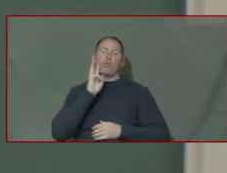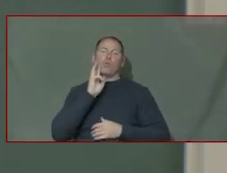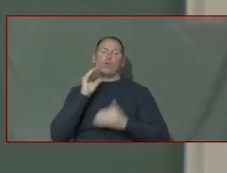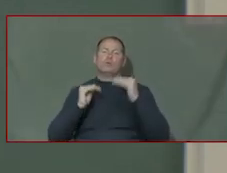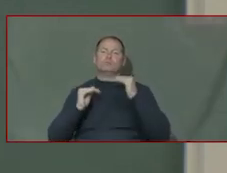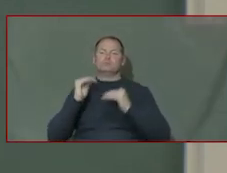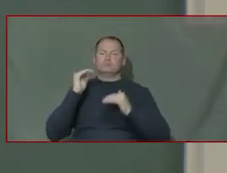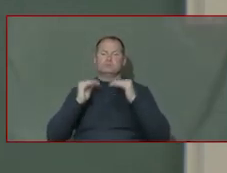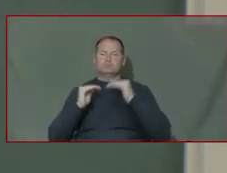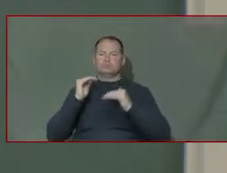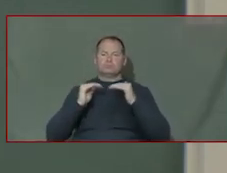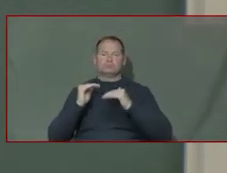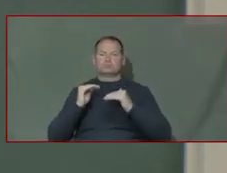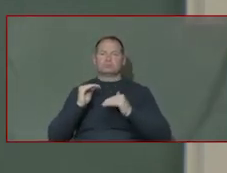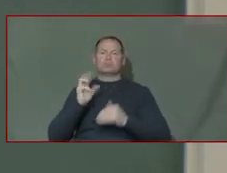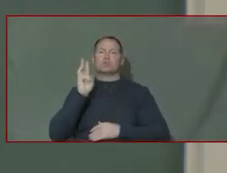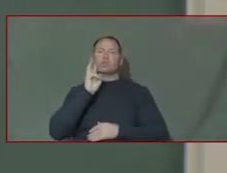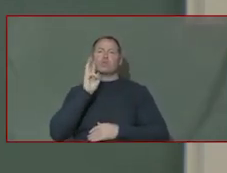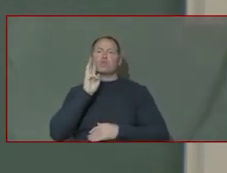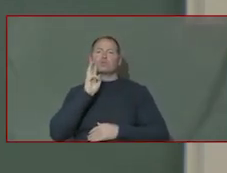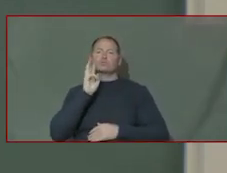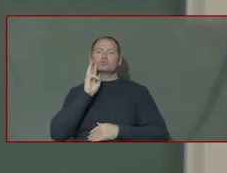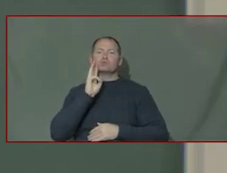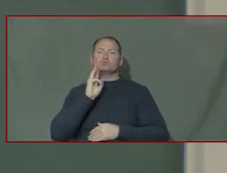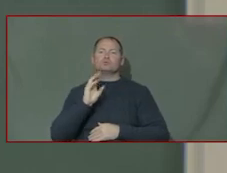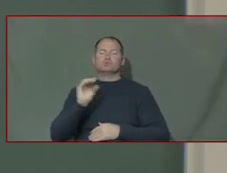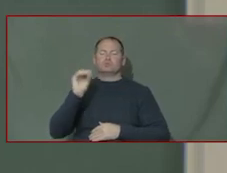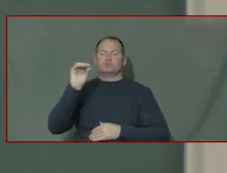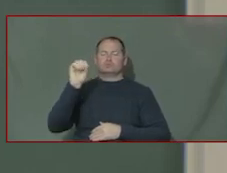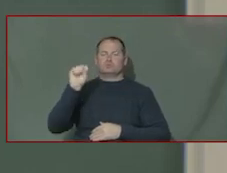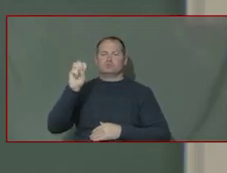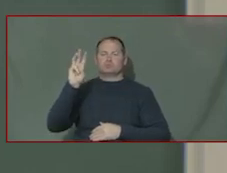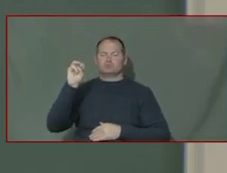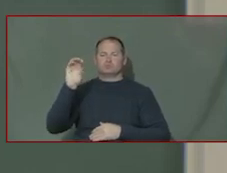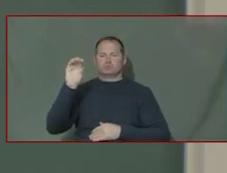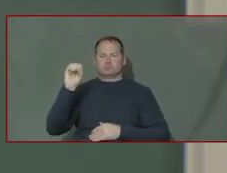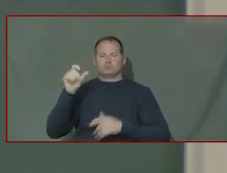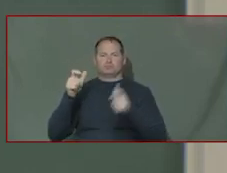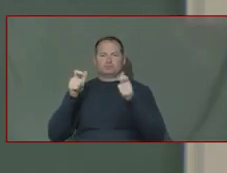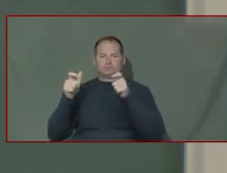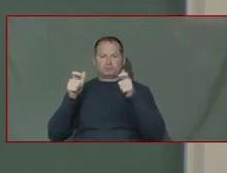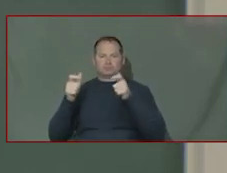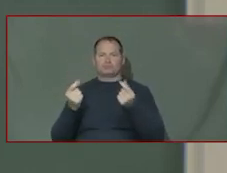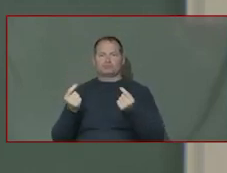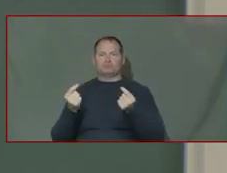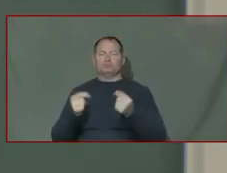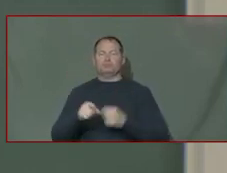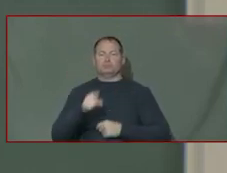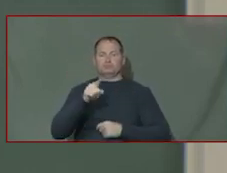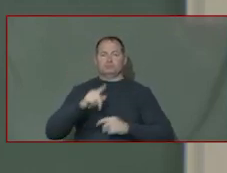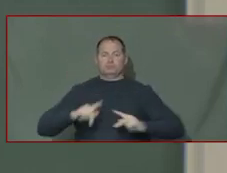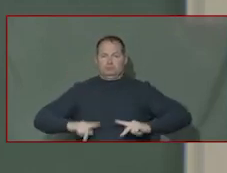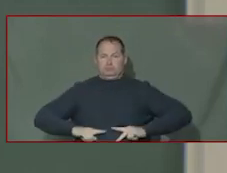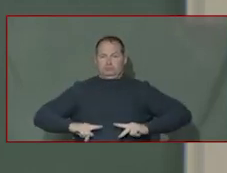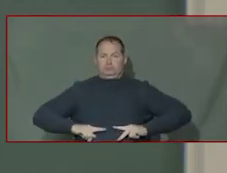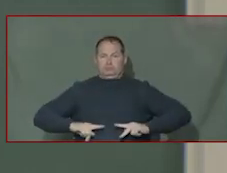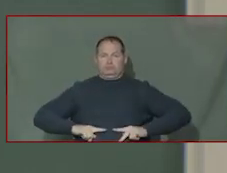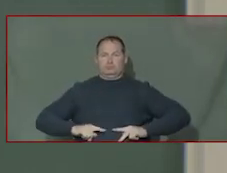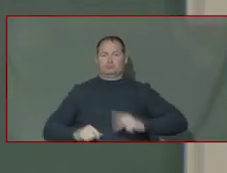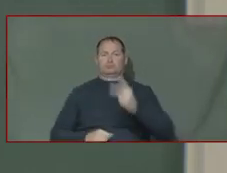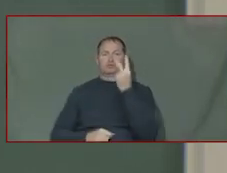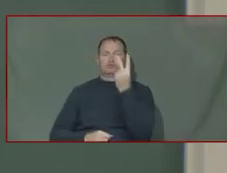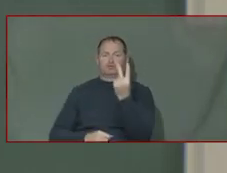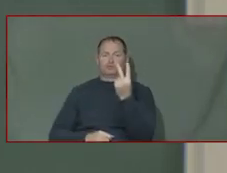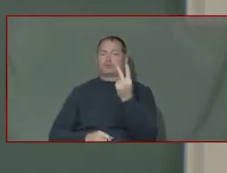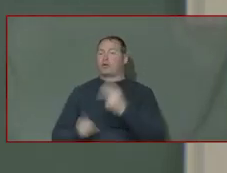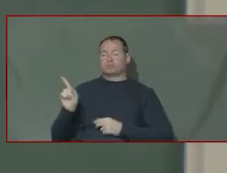called osmoregulation, but we will be dealing with that. Now, people, you've got two kidneys. I've drawn one kidney here. You've